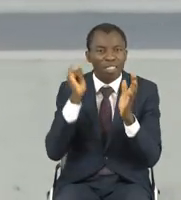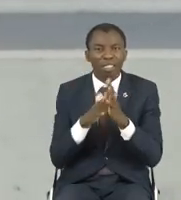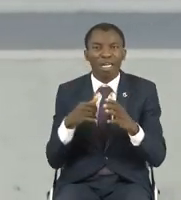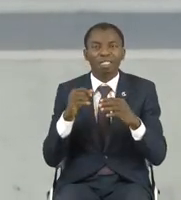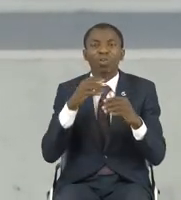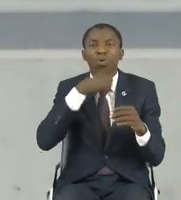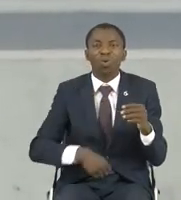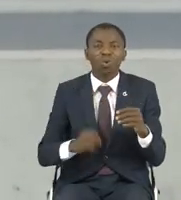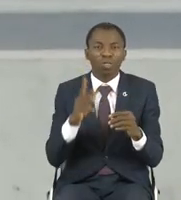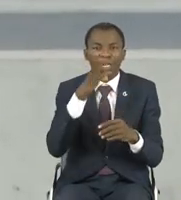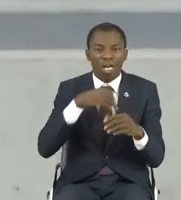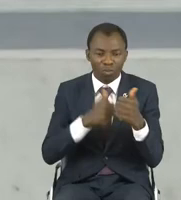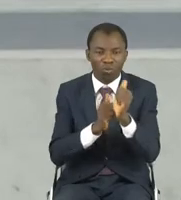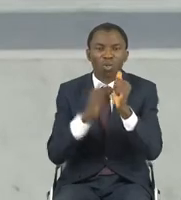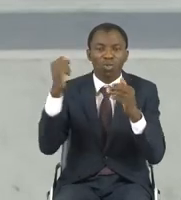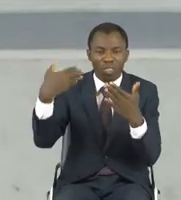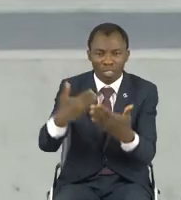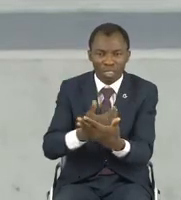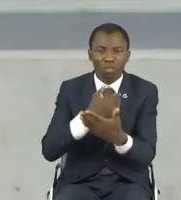you follow the new.